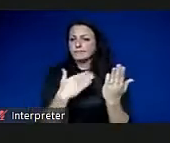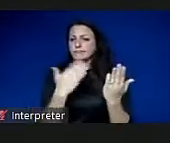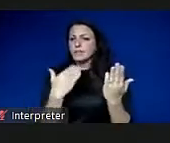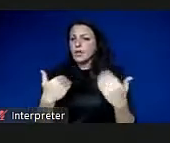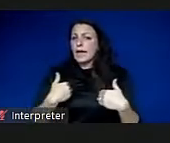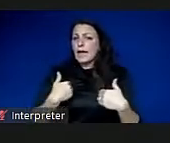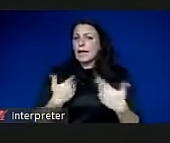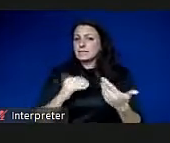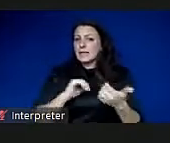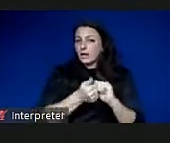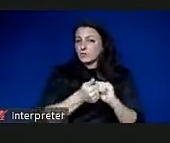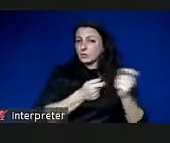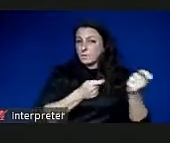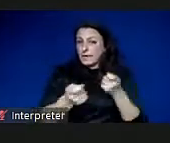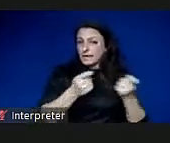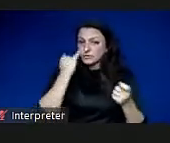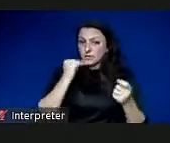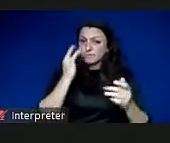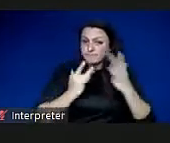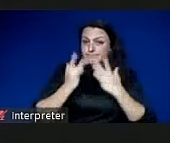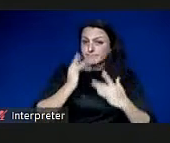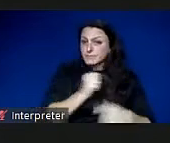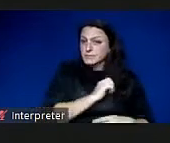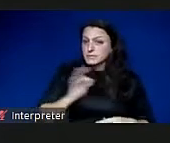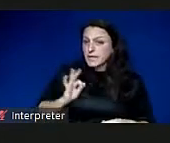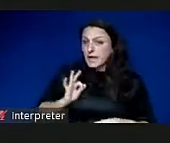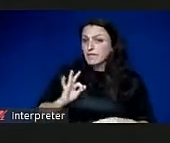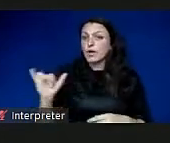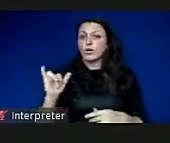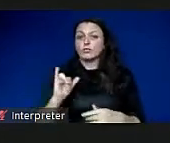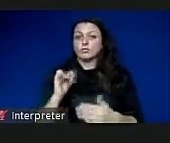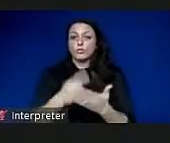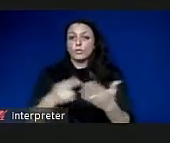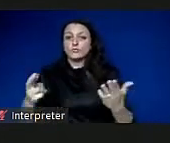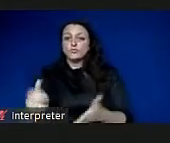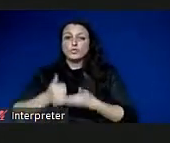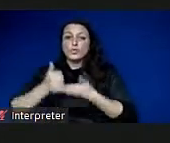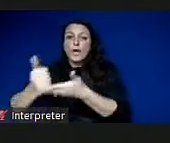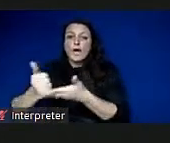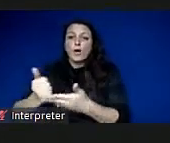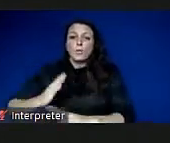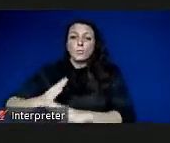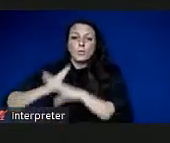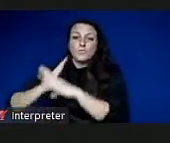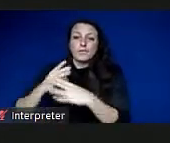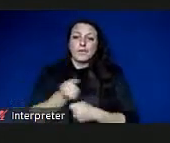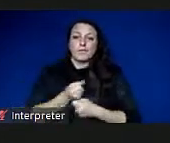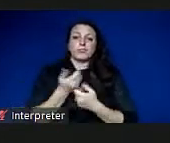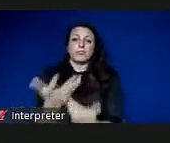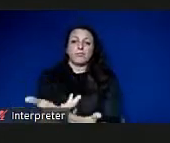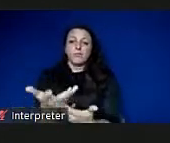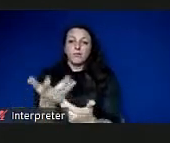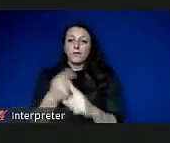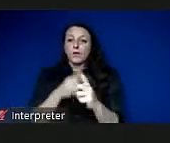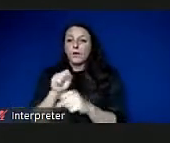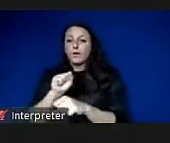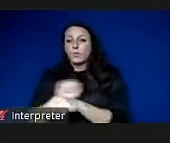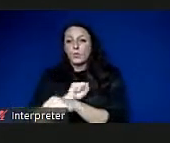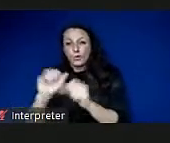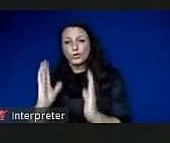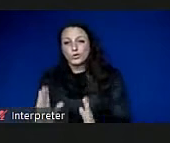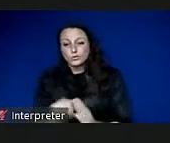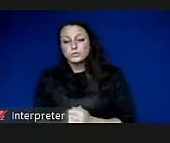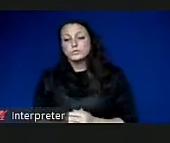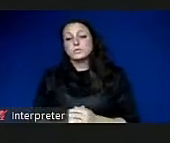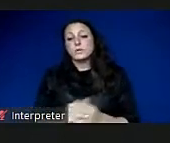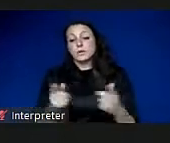staff shortages and resources to prevent the burnout that we were seeing very early on among staff. During this